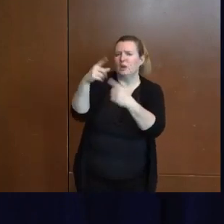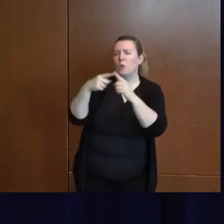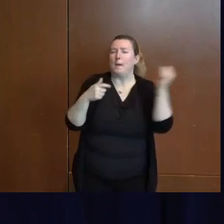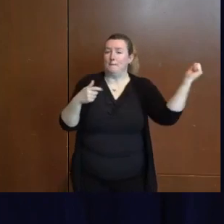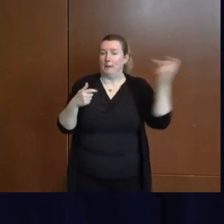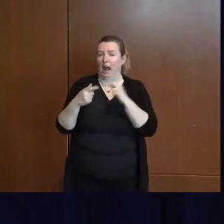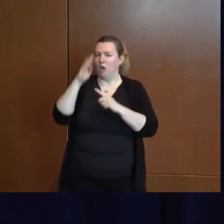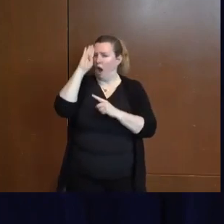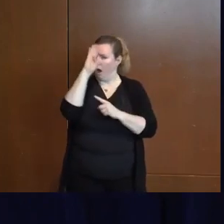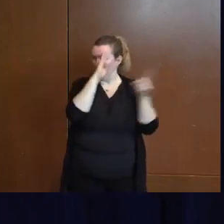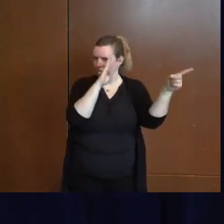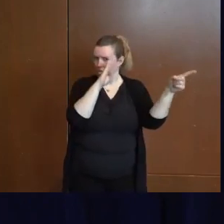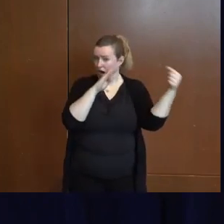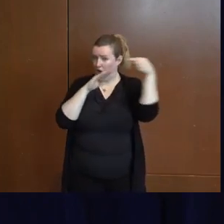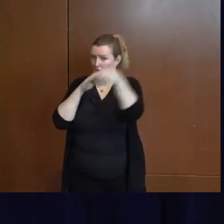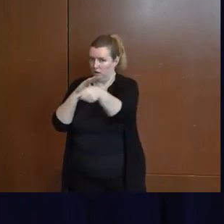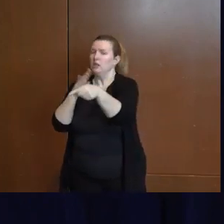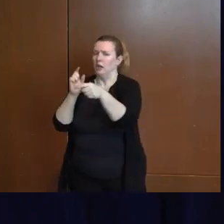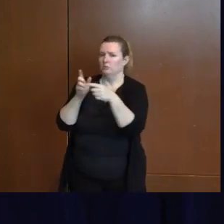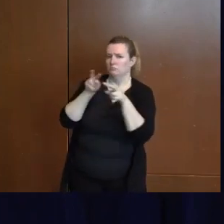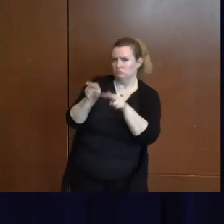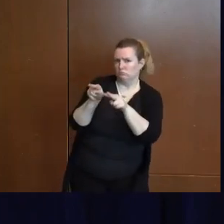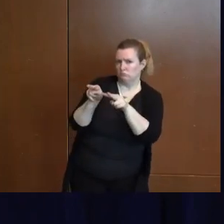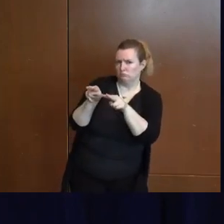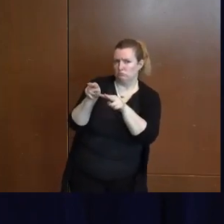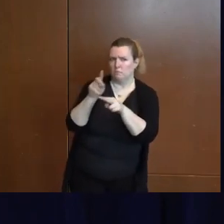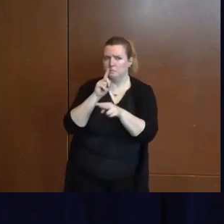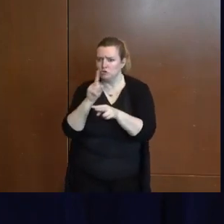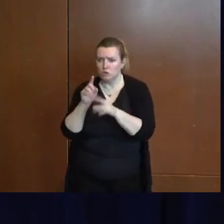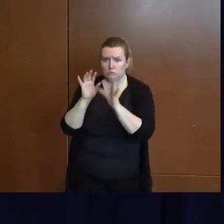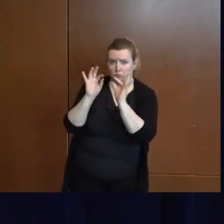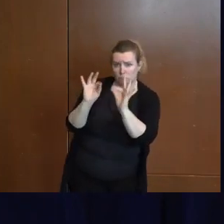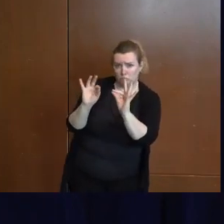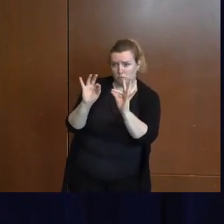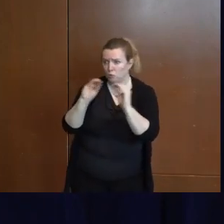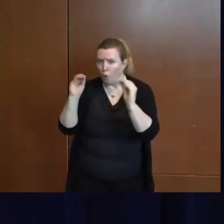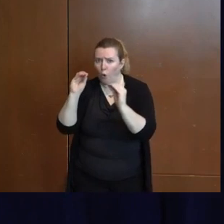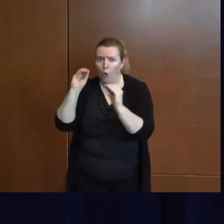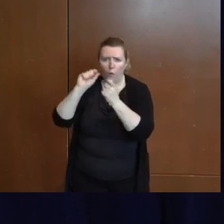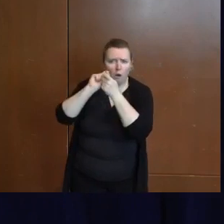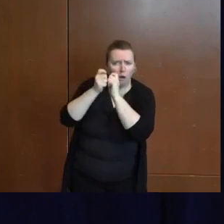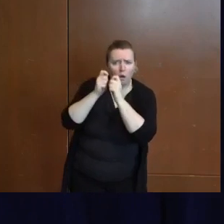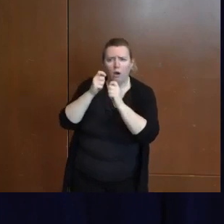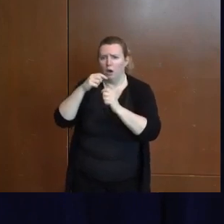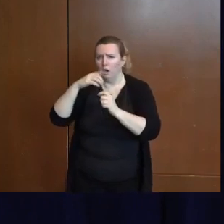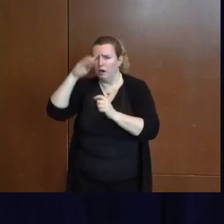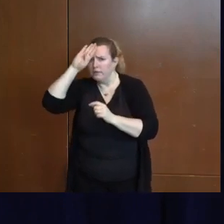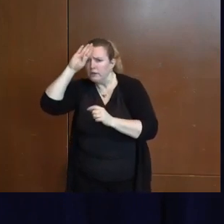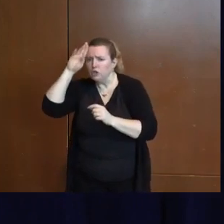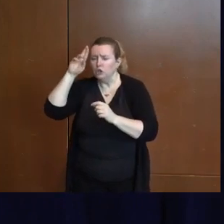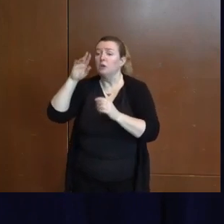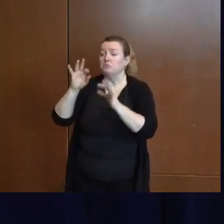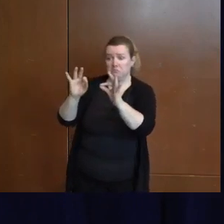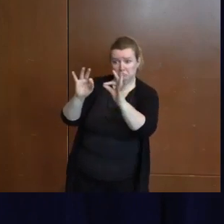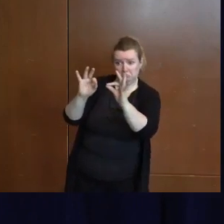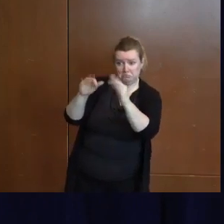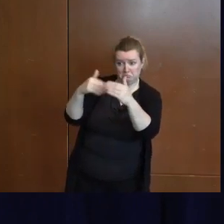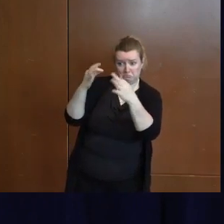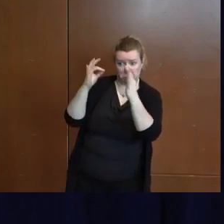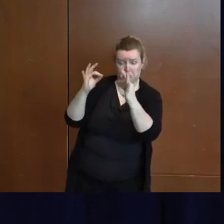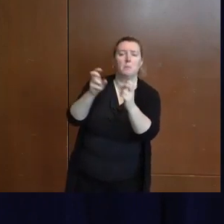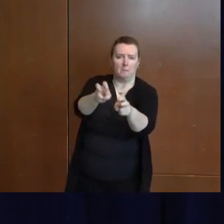moving residents in a facility to create a new wing or a new unit. They must limit the